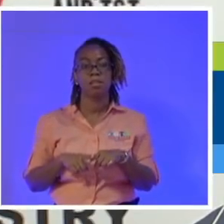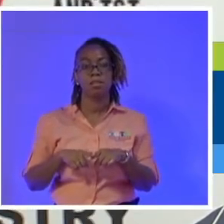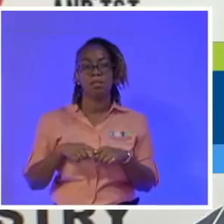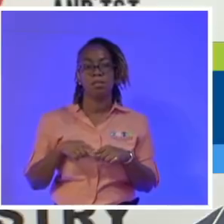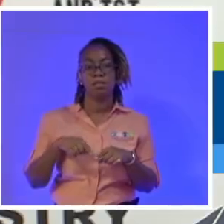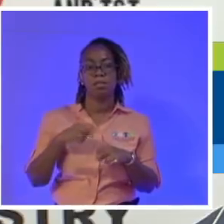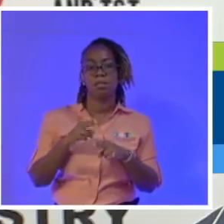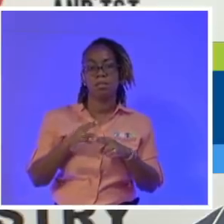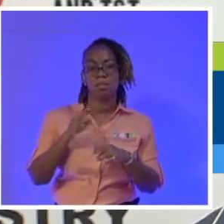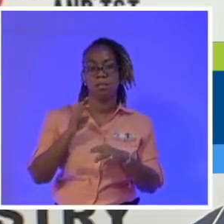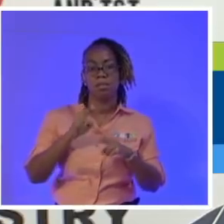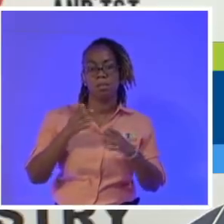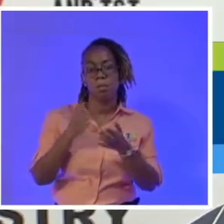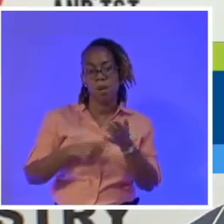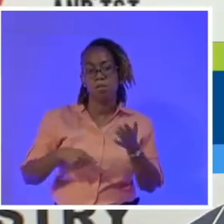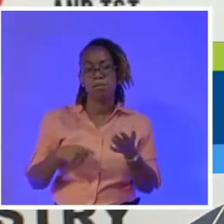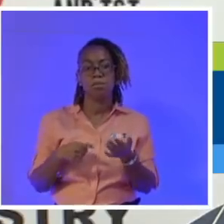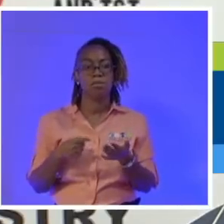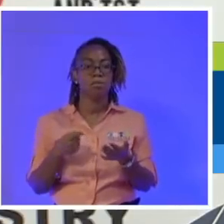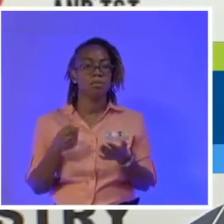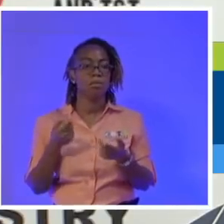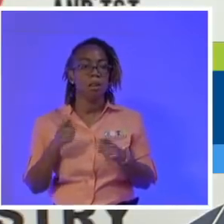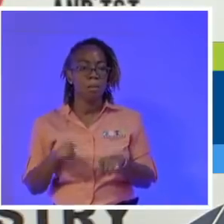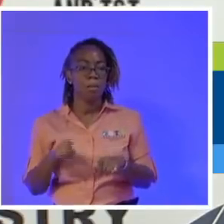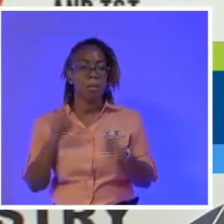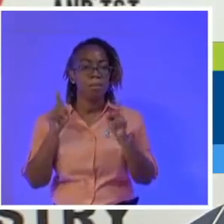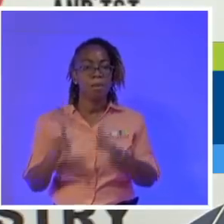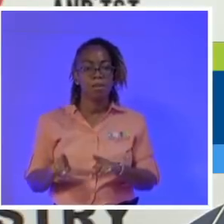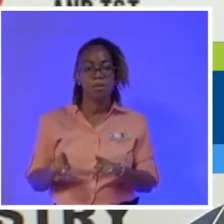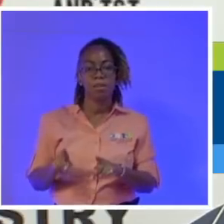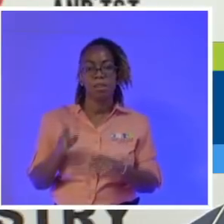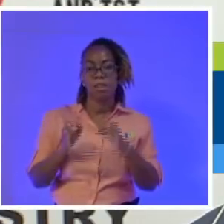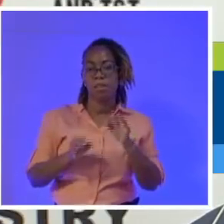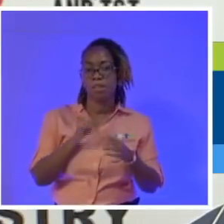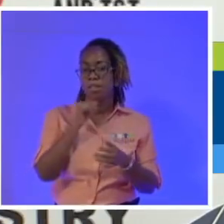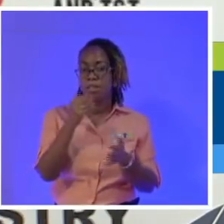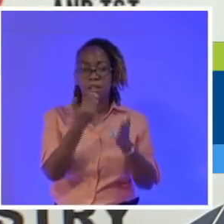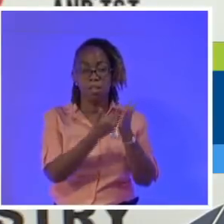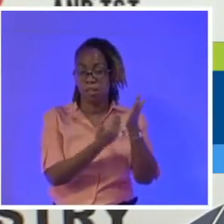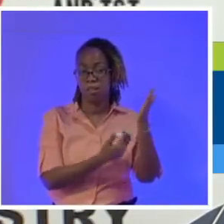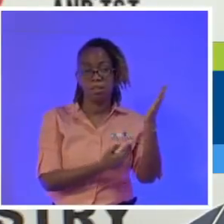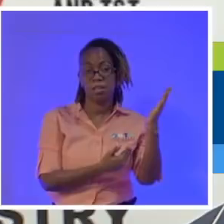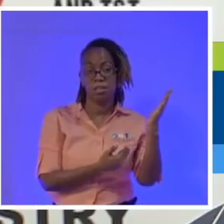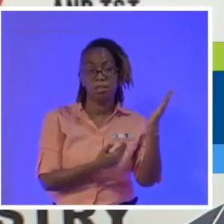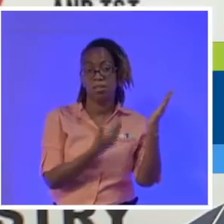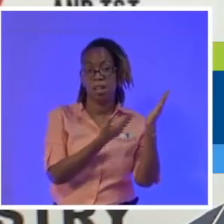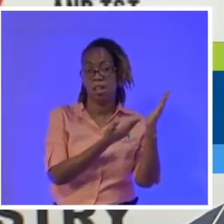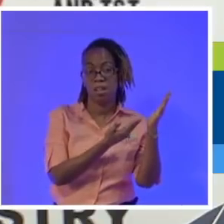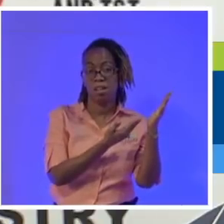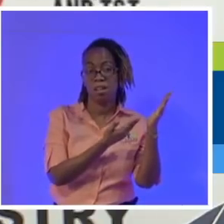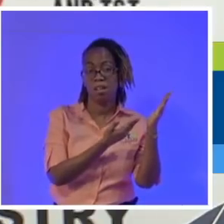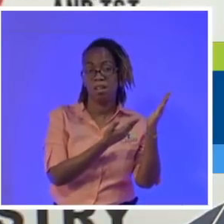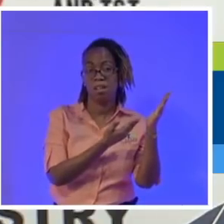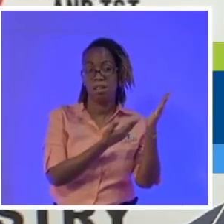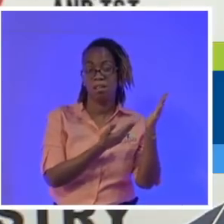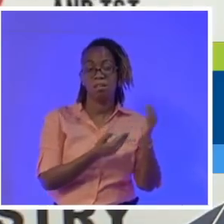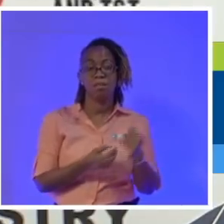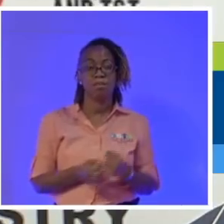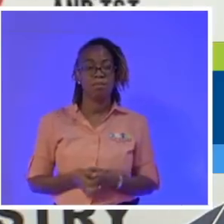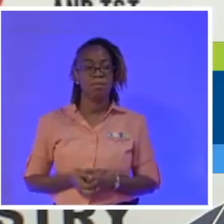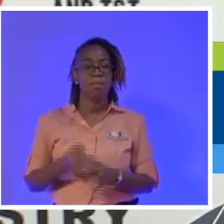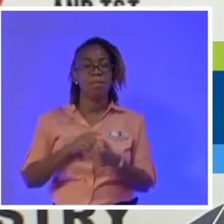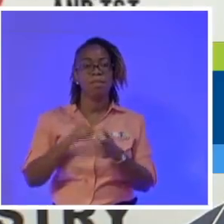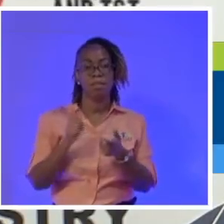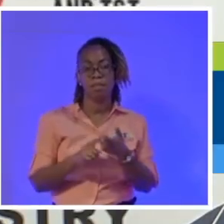an unusual adverse event not listed in the literature that is put out, it is